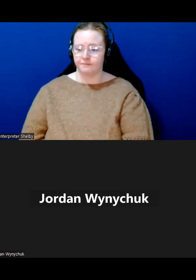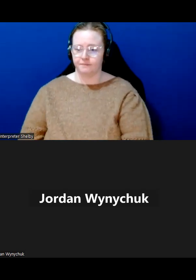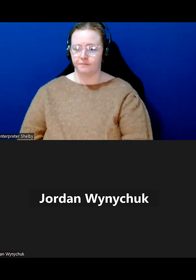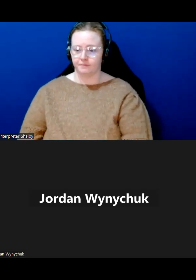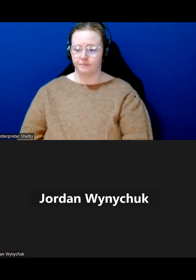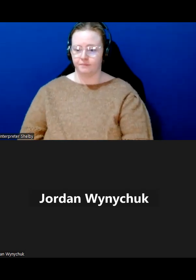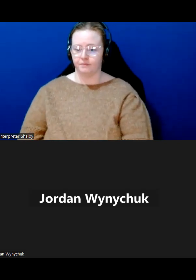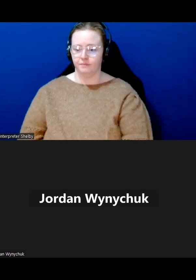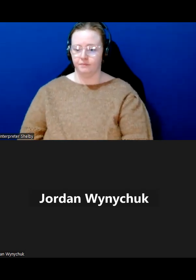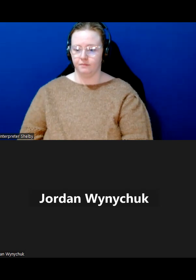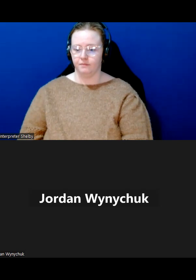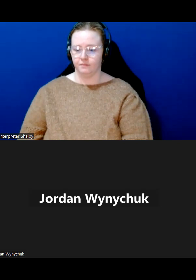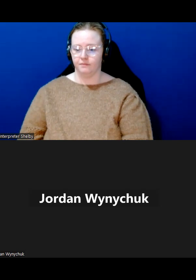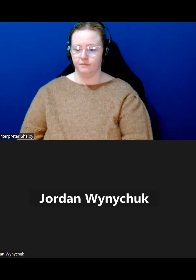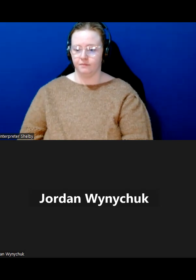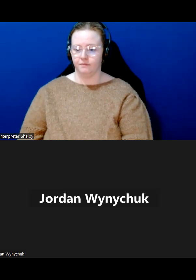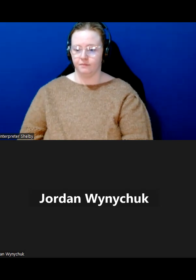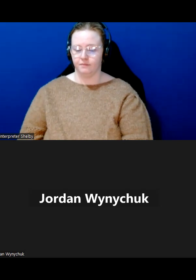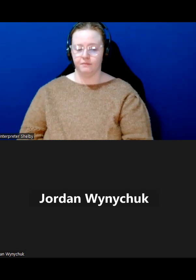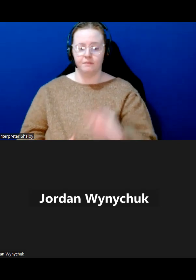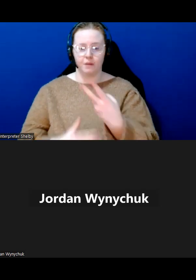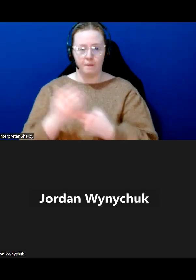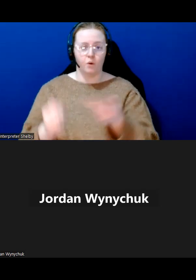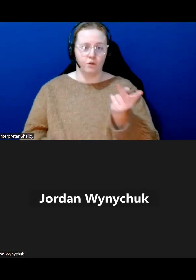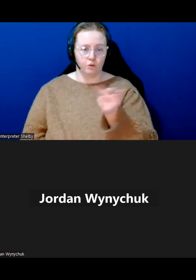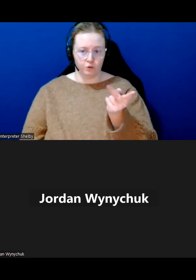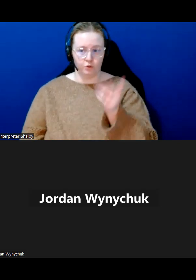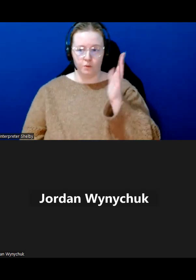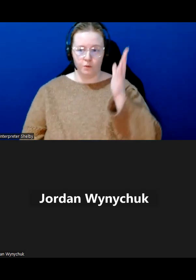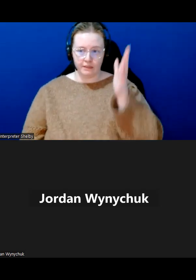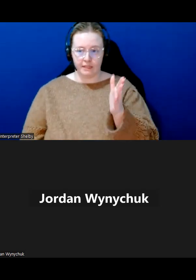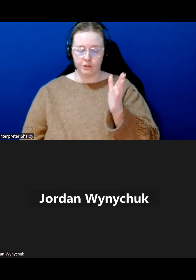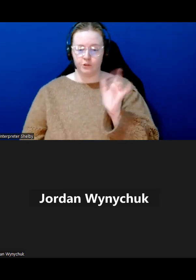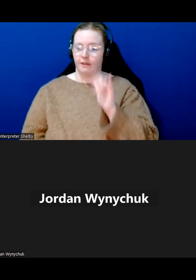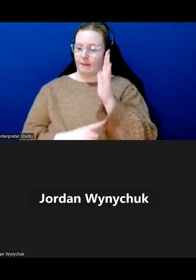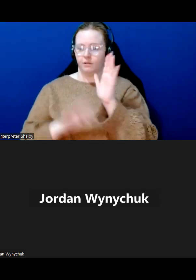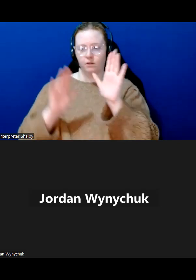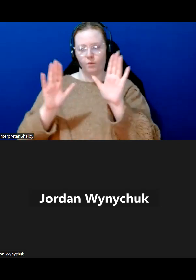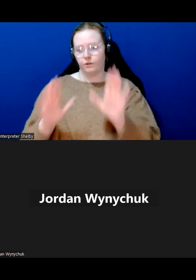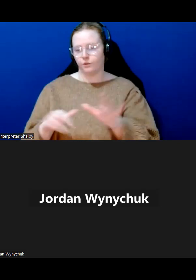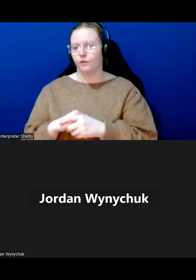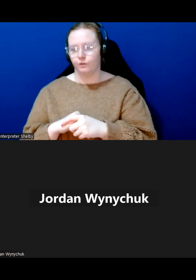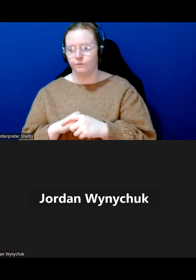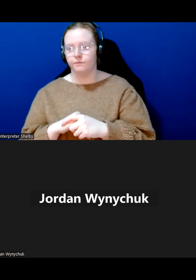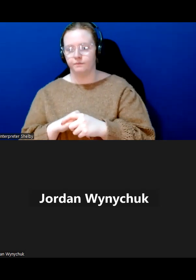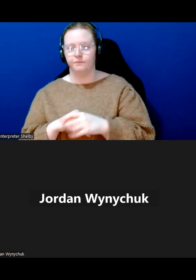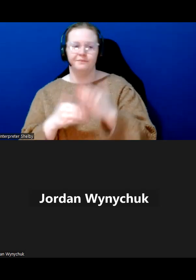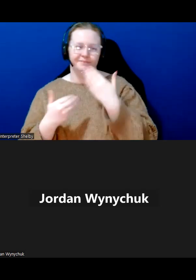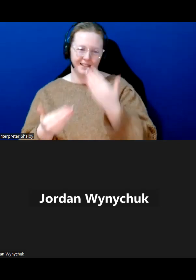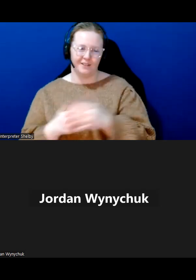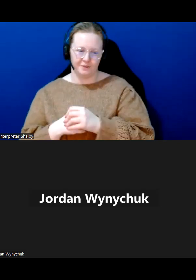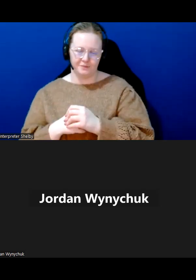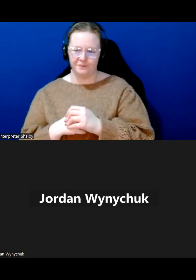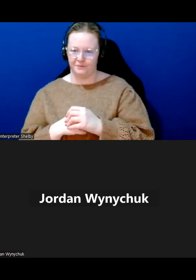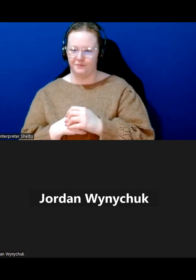to hear that. Both Sydney and Emily, the presentation was great. Thank you. Yeah. This